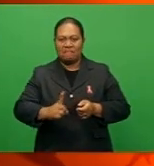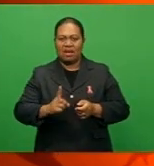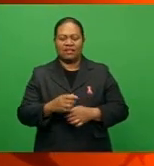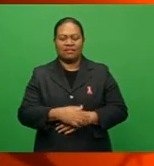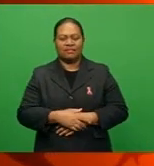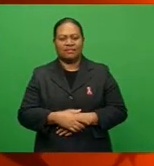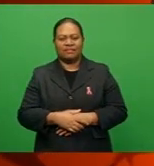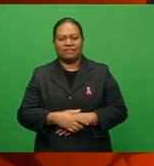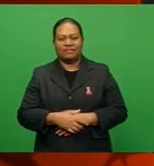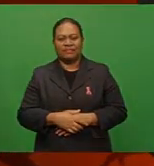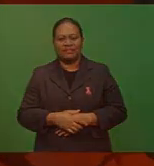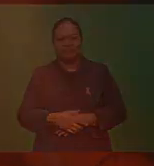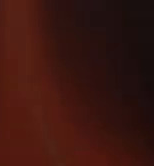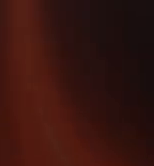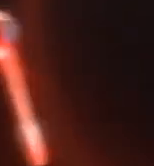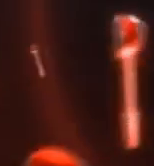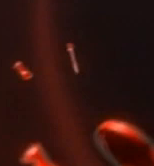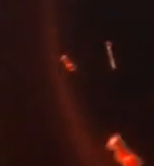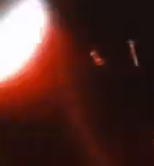break.